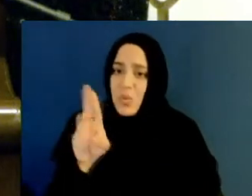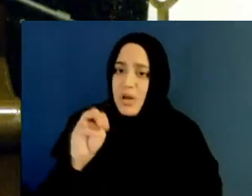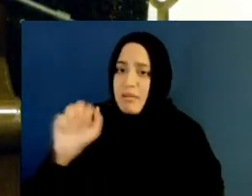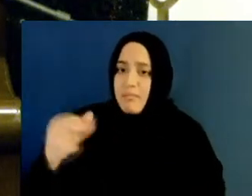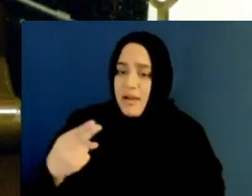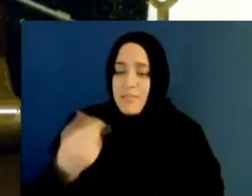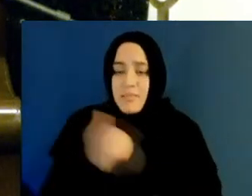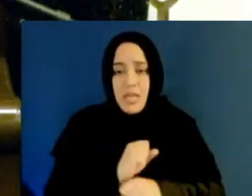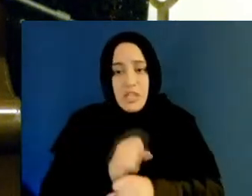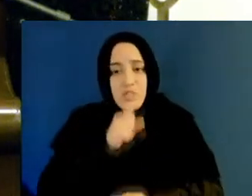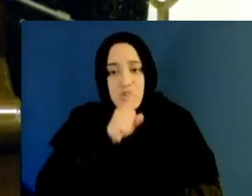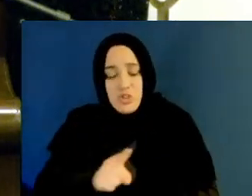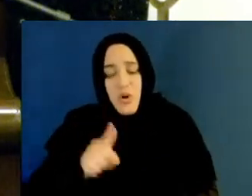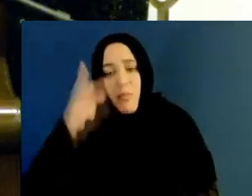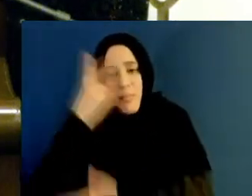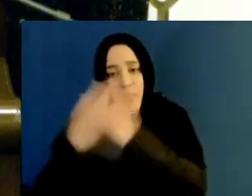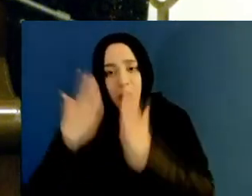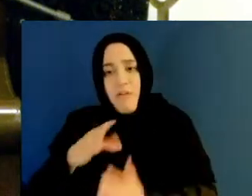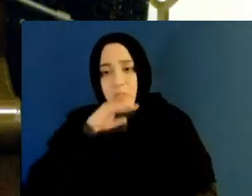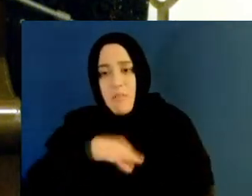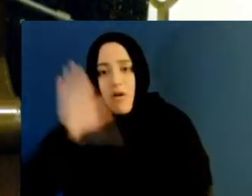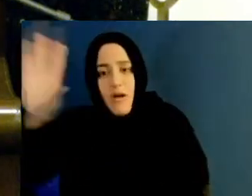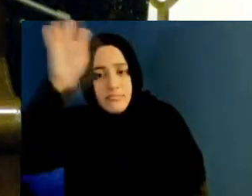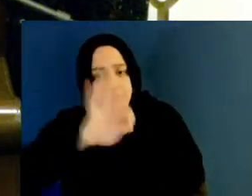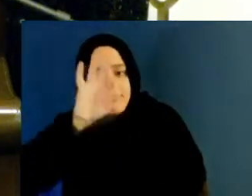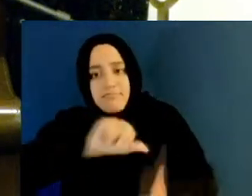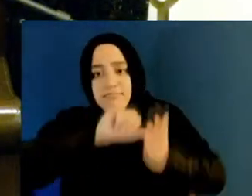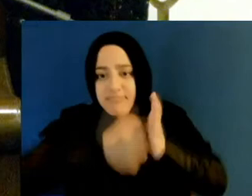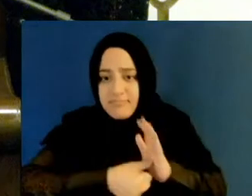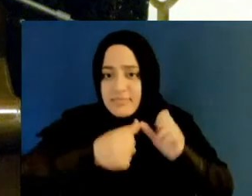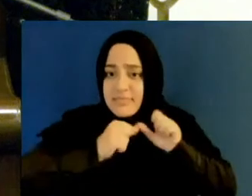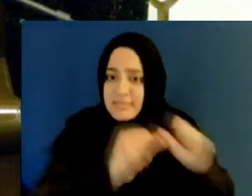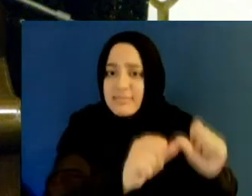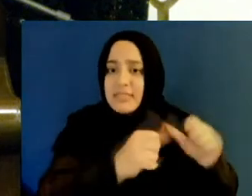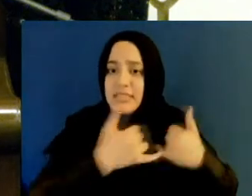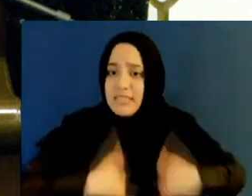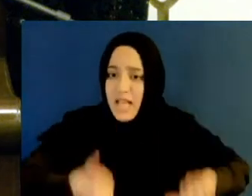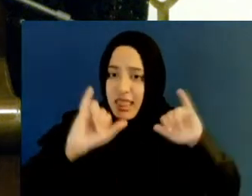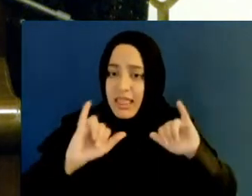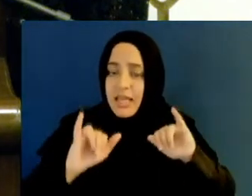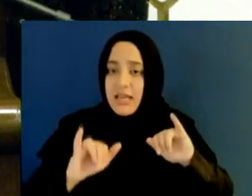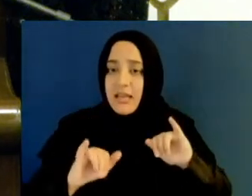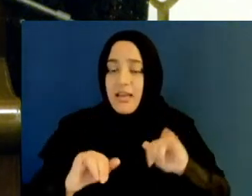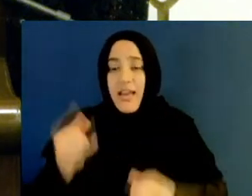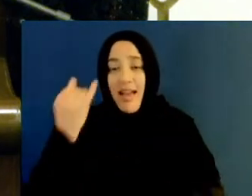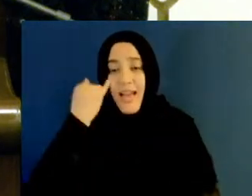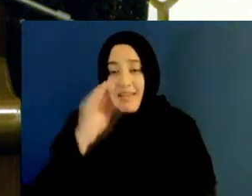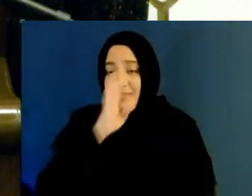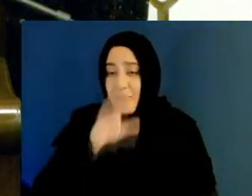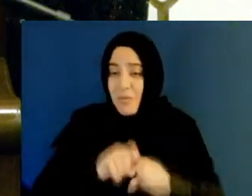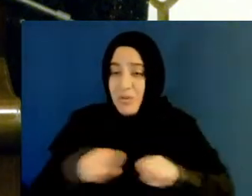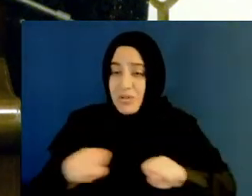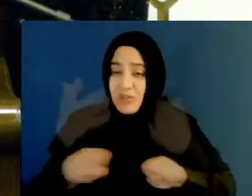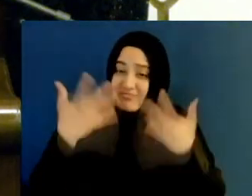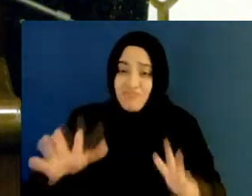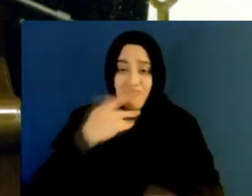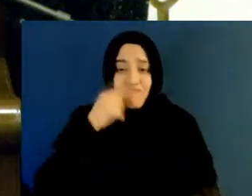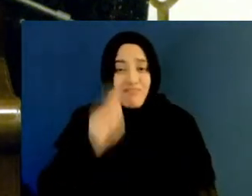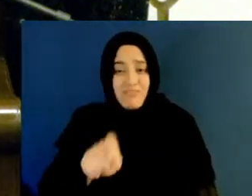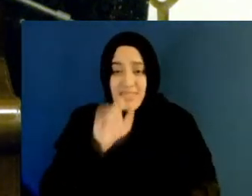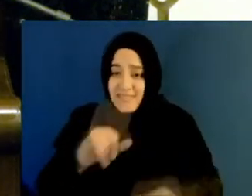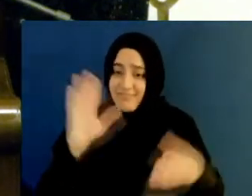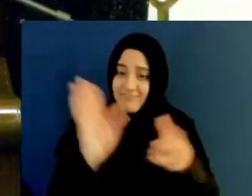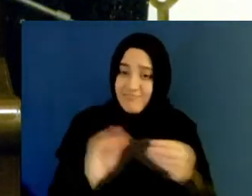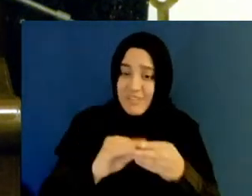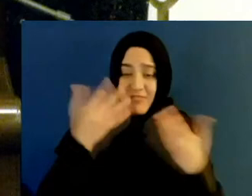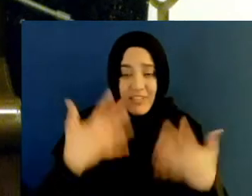over here, it would have been kafi and sufficient for all of mankind until the day of judgment to understand that the values of